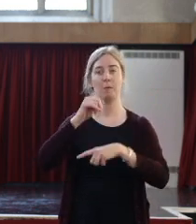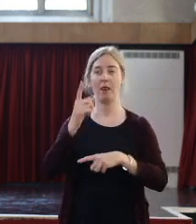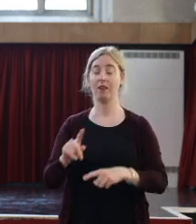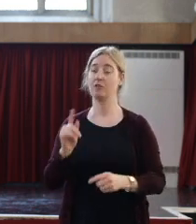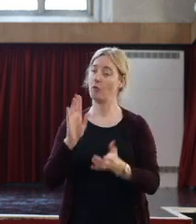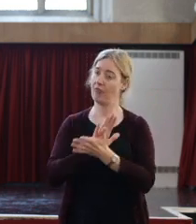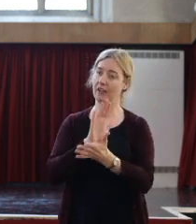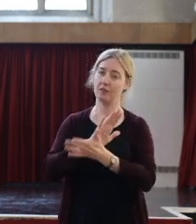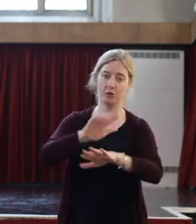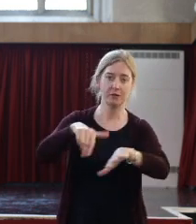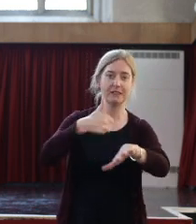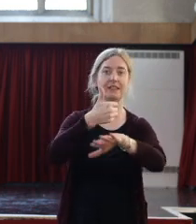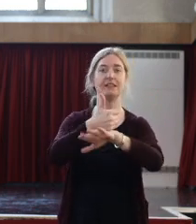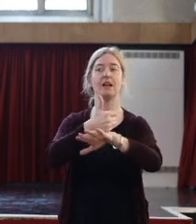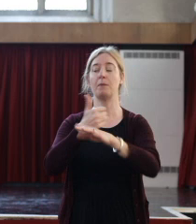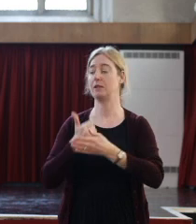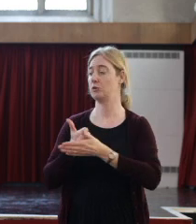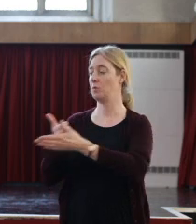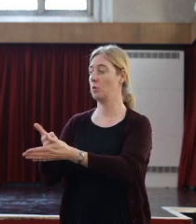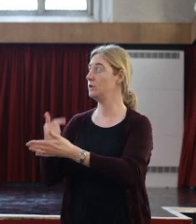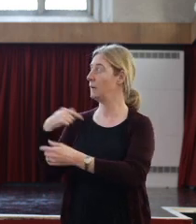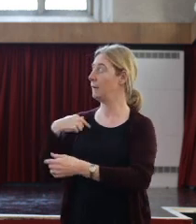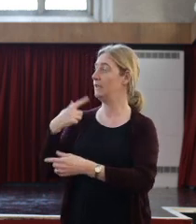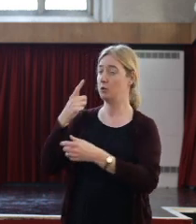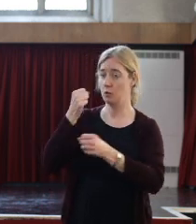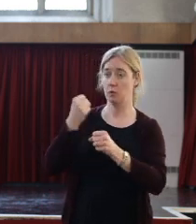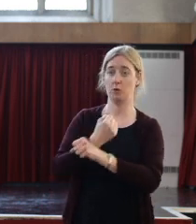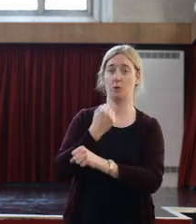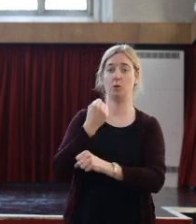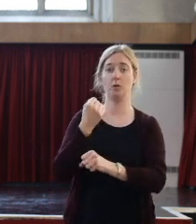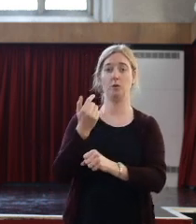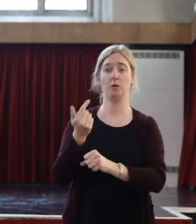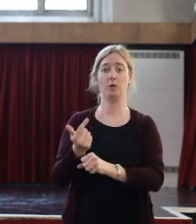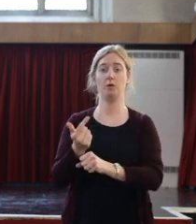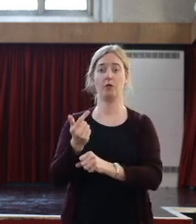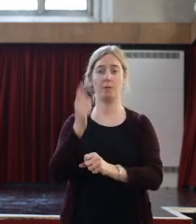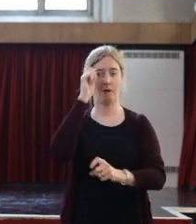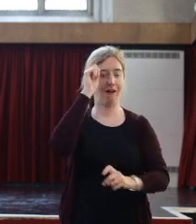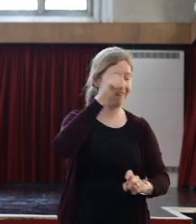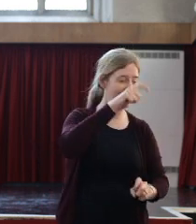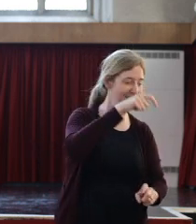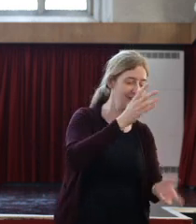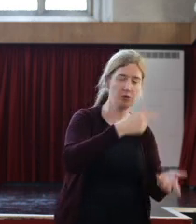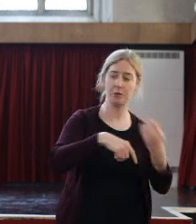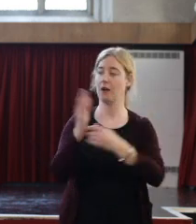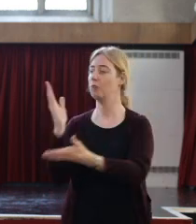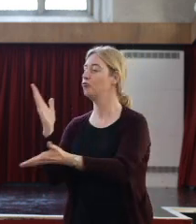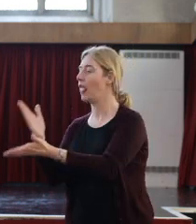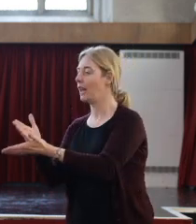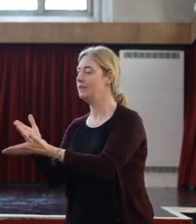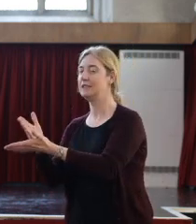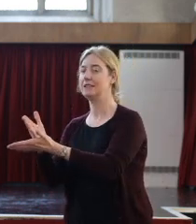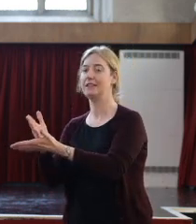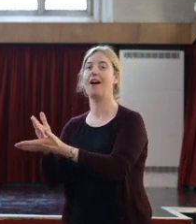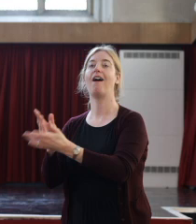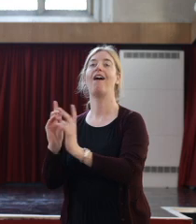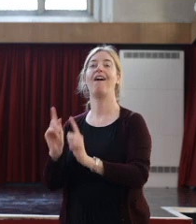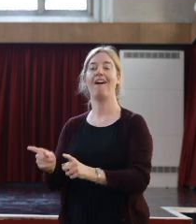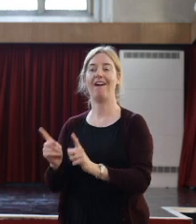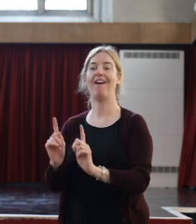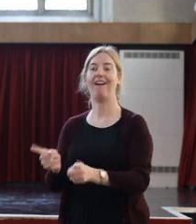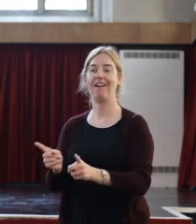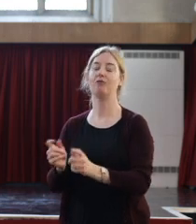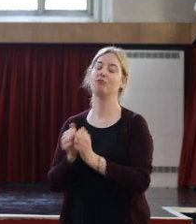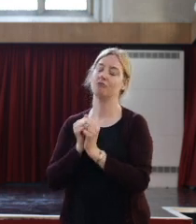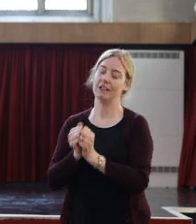on and sort of supporting me to kind of make that transition and realise how important it was to do that